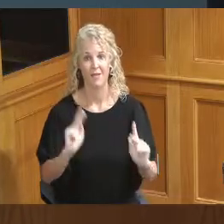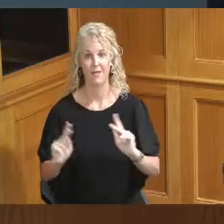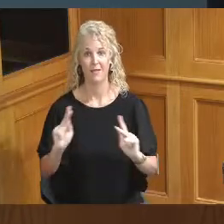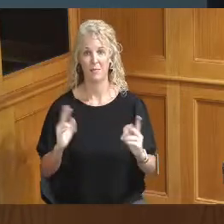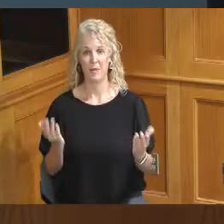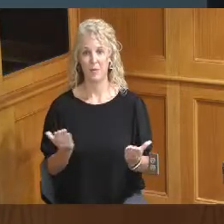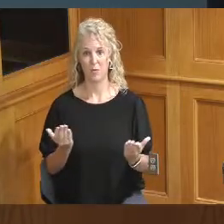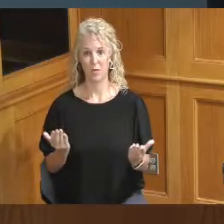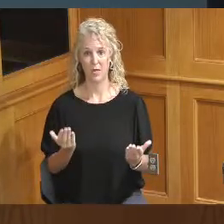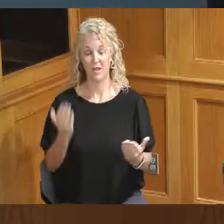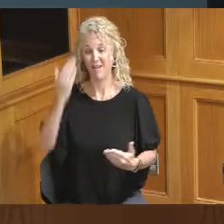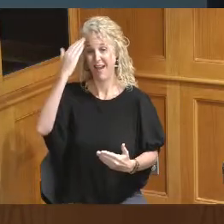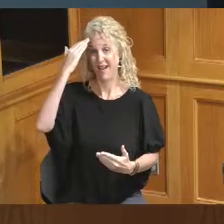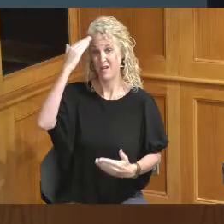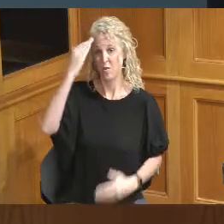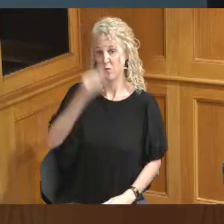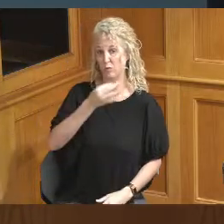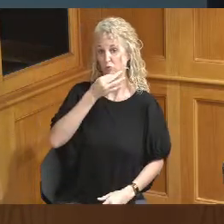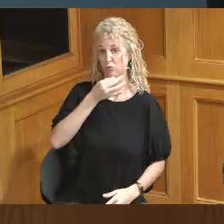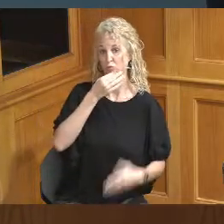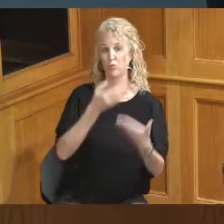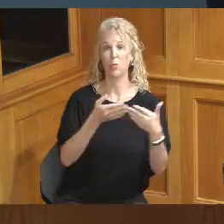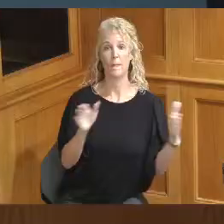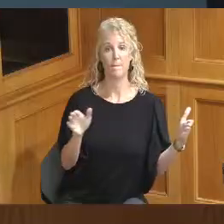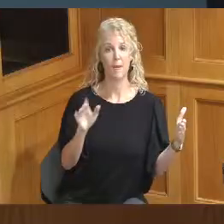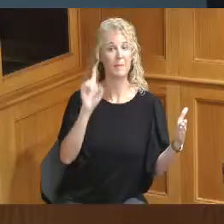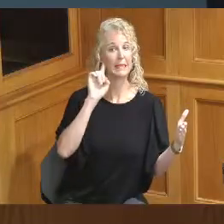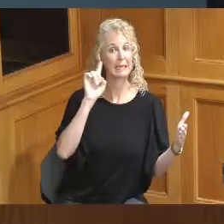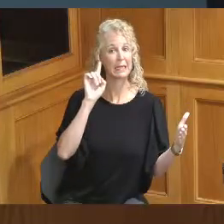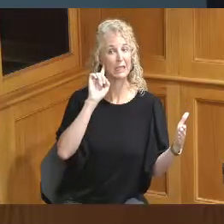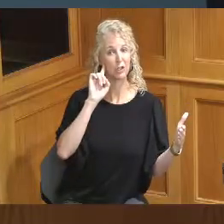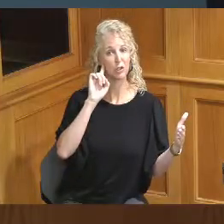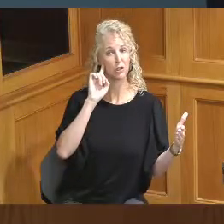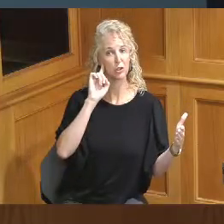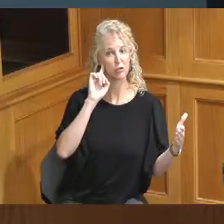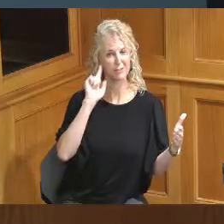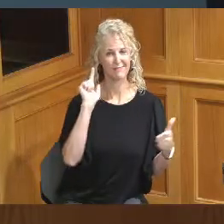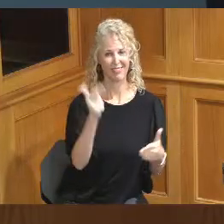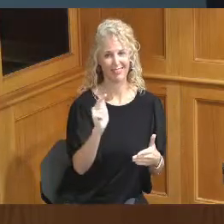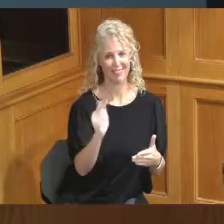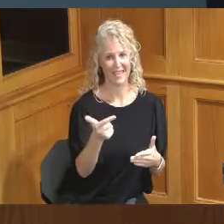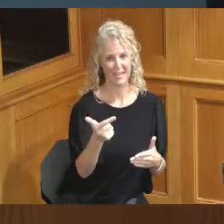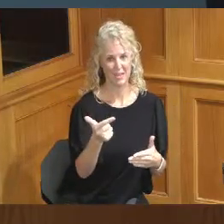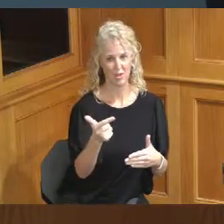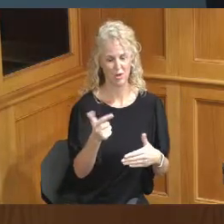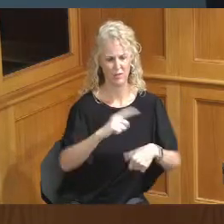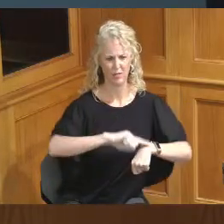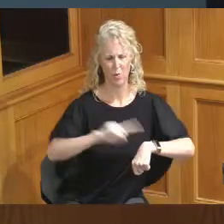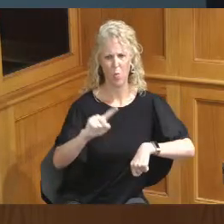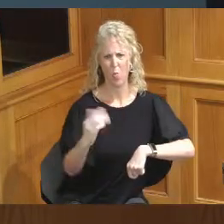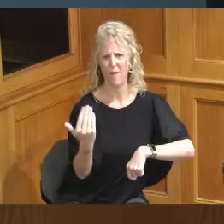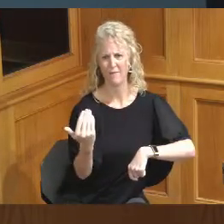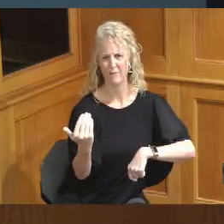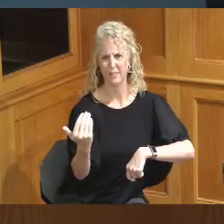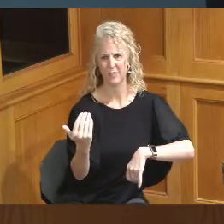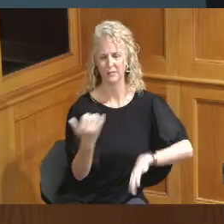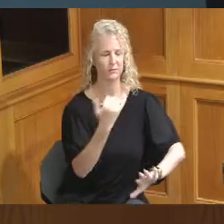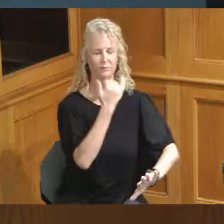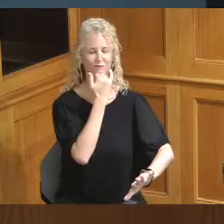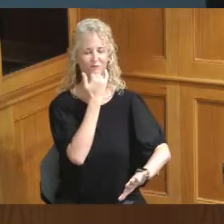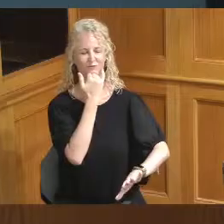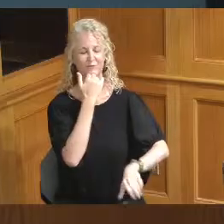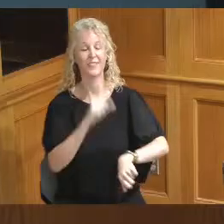I know we've got a public hearing that's scheduled for 1:15, so we'll get to that in a minute. Well, at